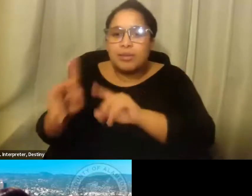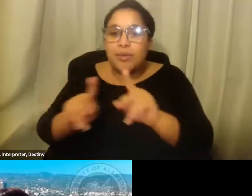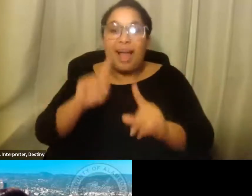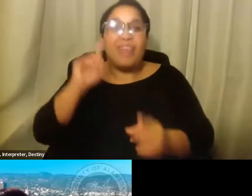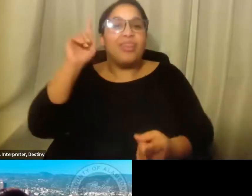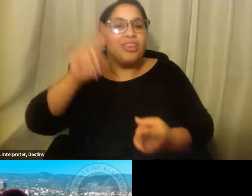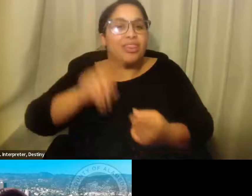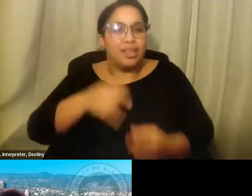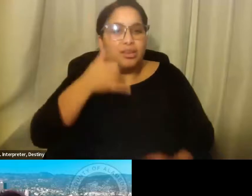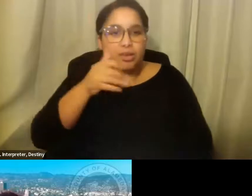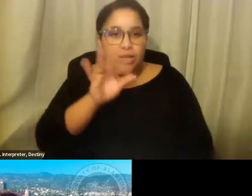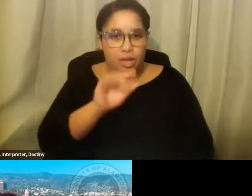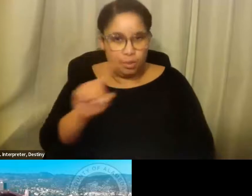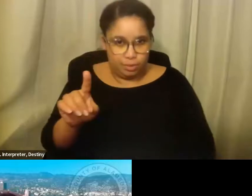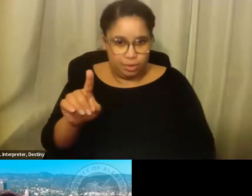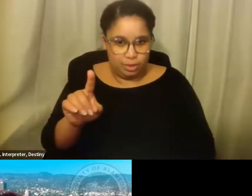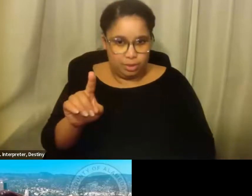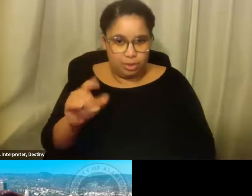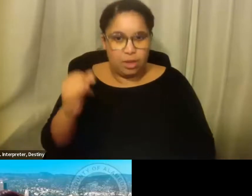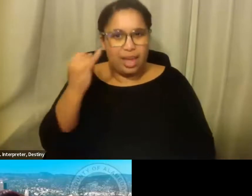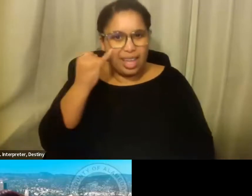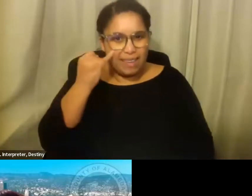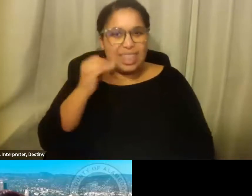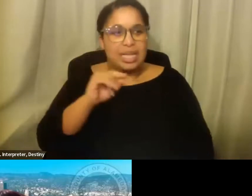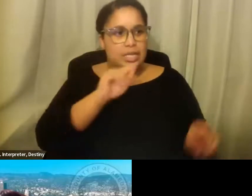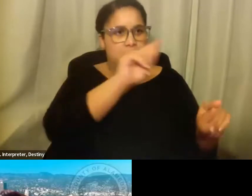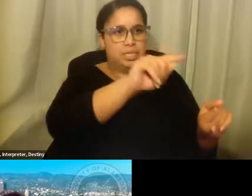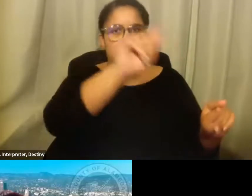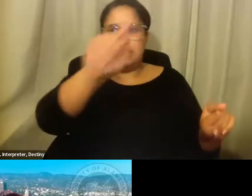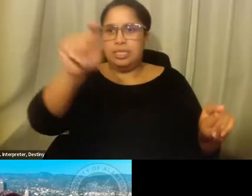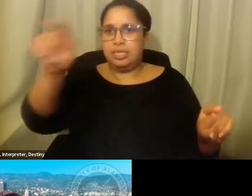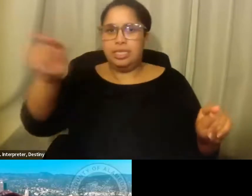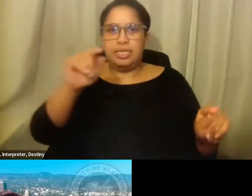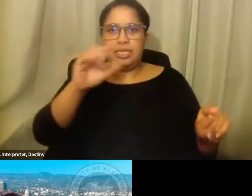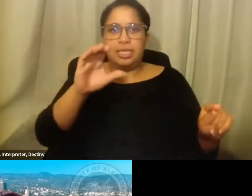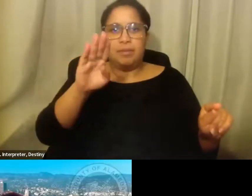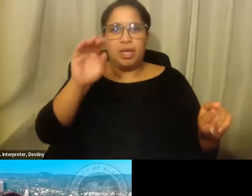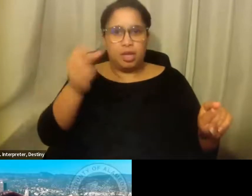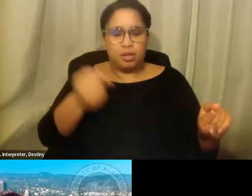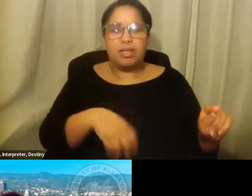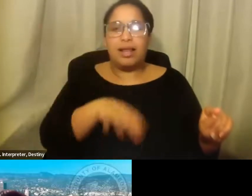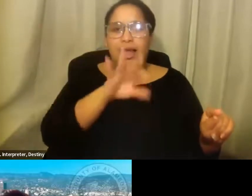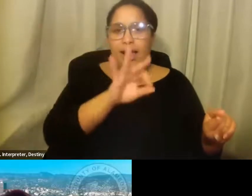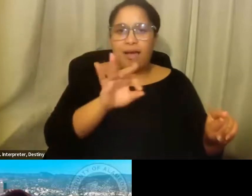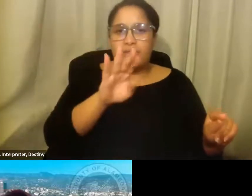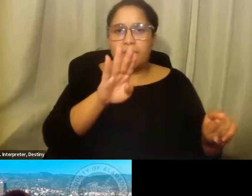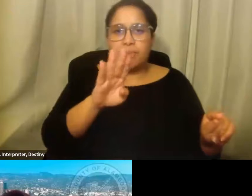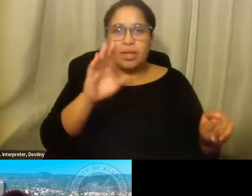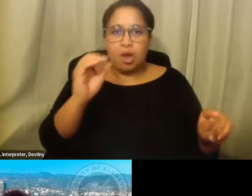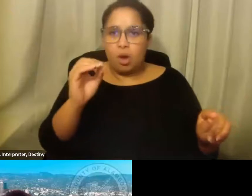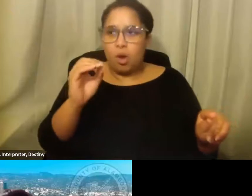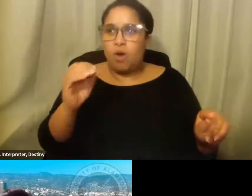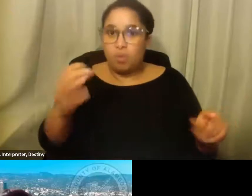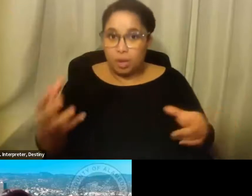911. And so if we can work with all those community-based organizations and faith-based organizations, like